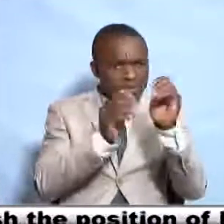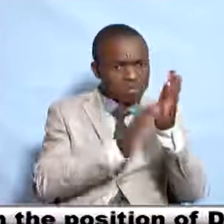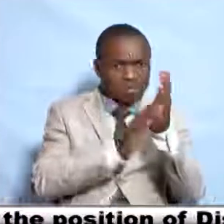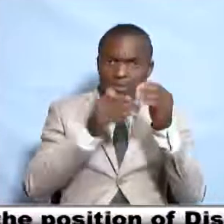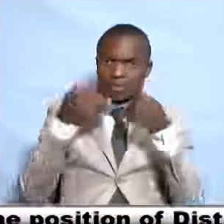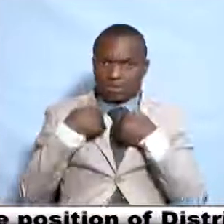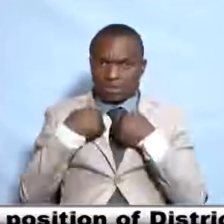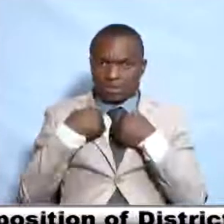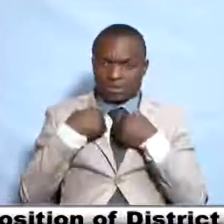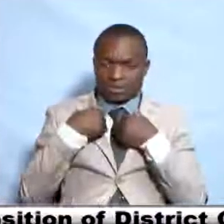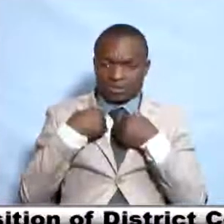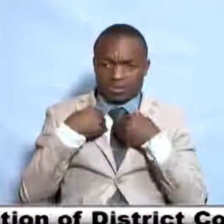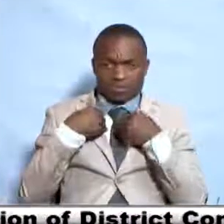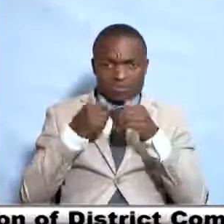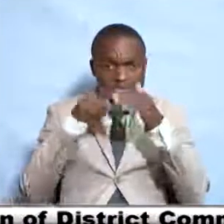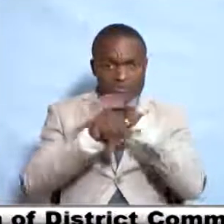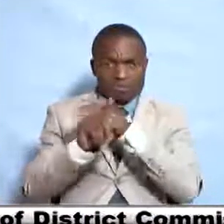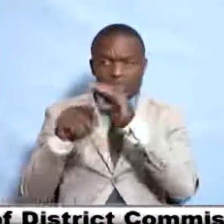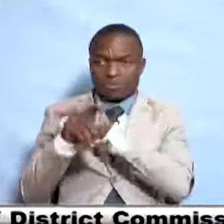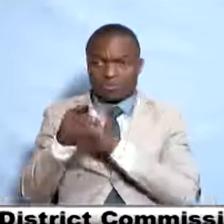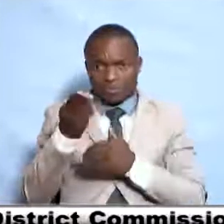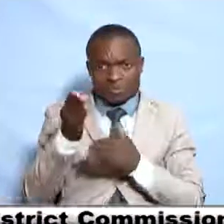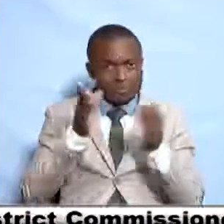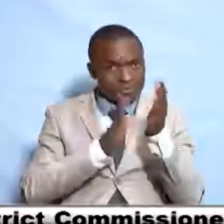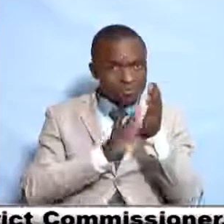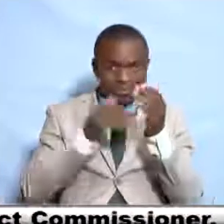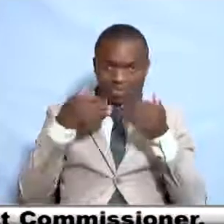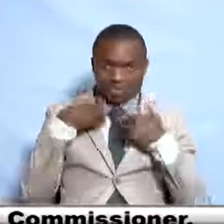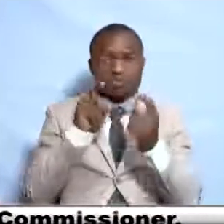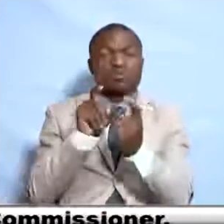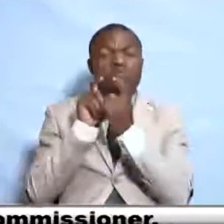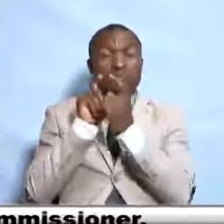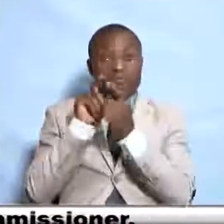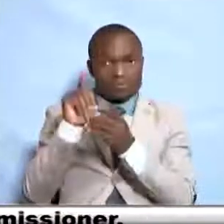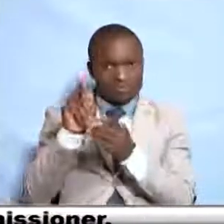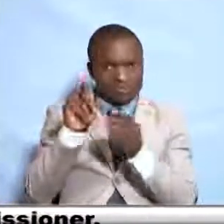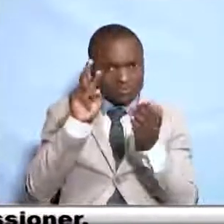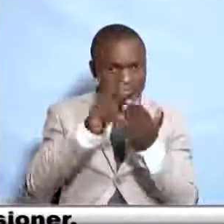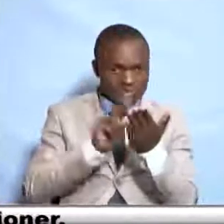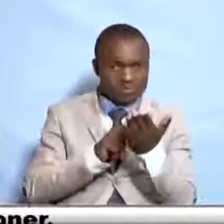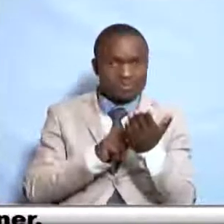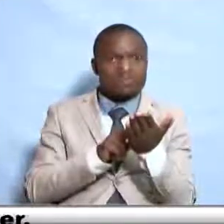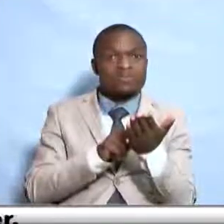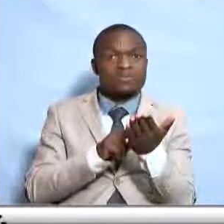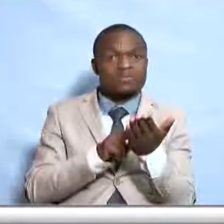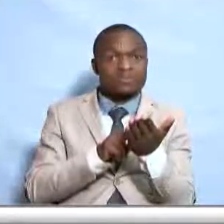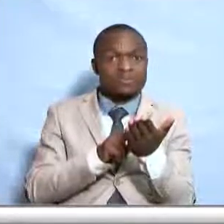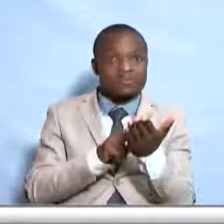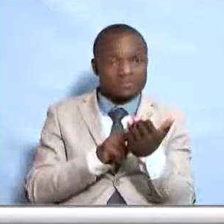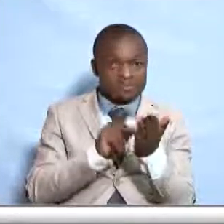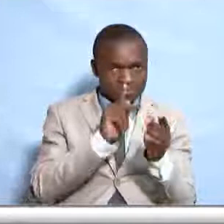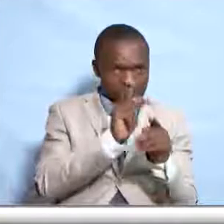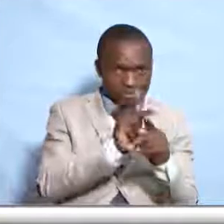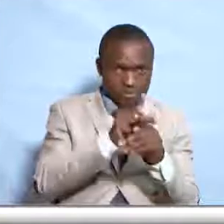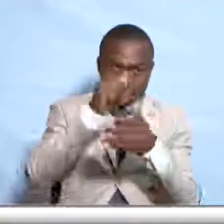following enrollment. The following school has got the following challenges. That report is recorded. Mr.